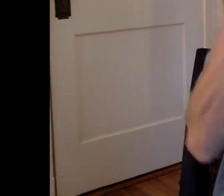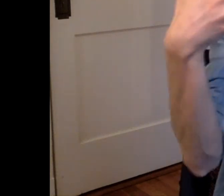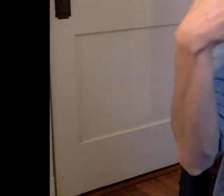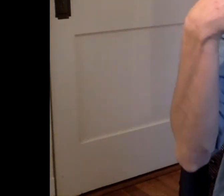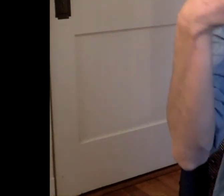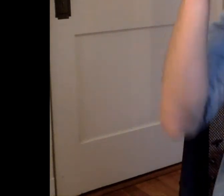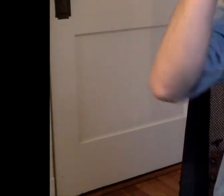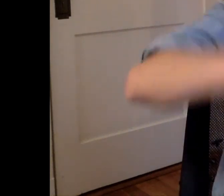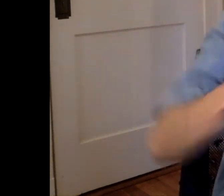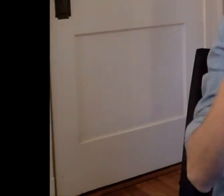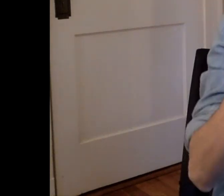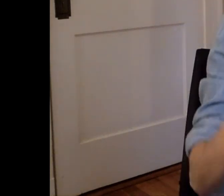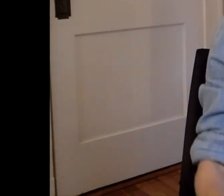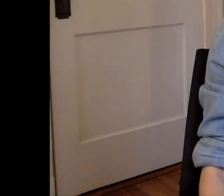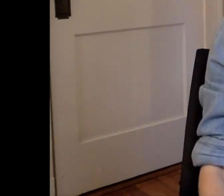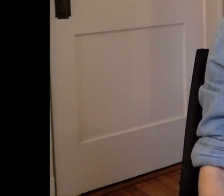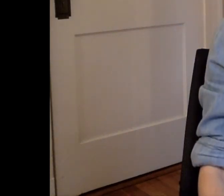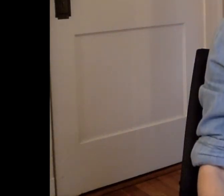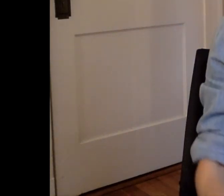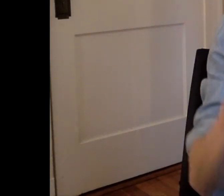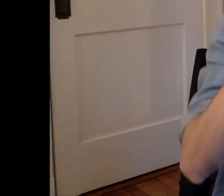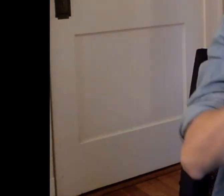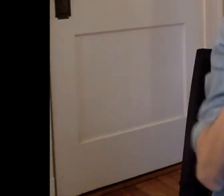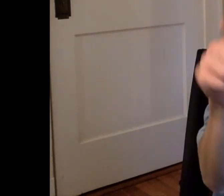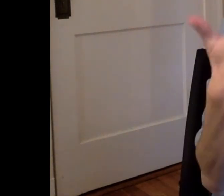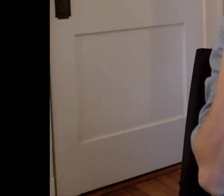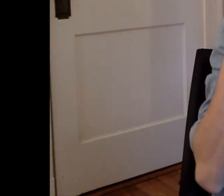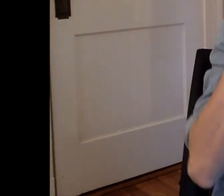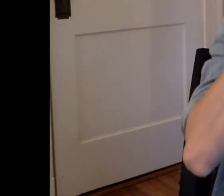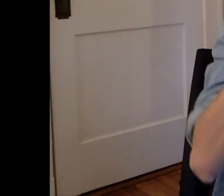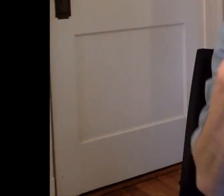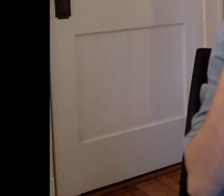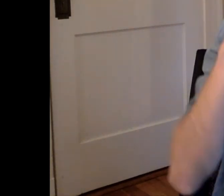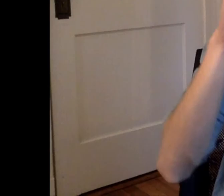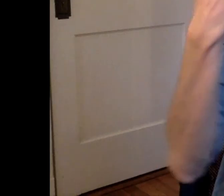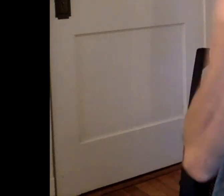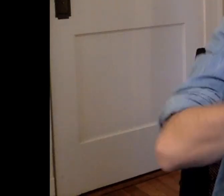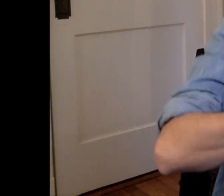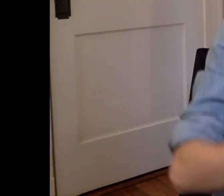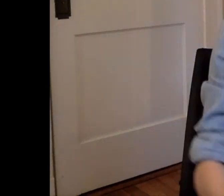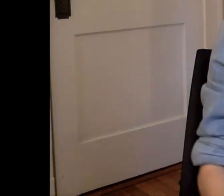That's all for now. Thanks for watching and have a great day.